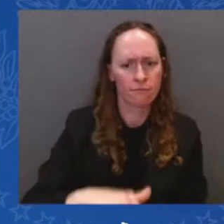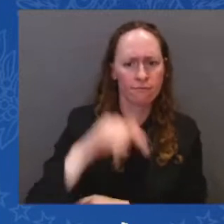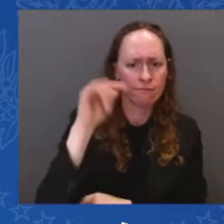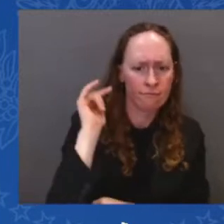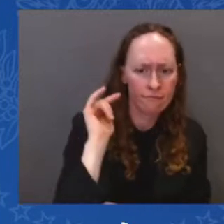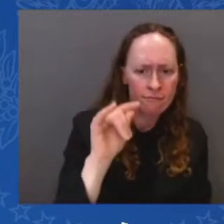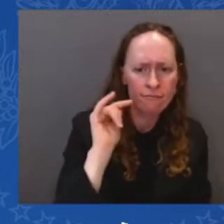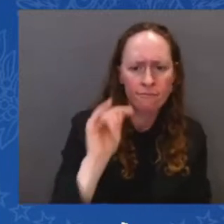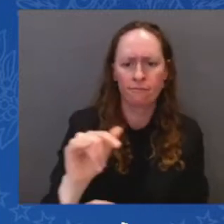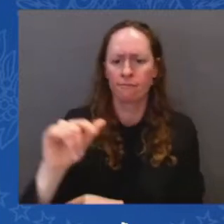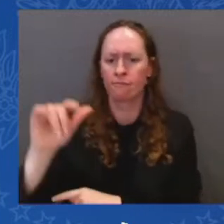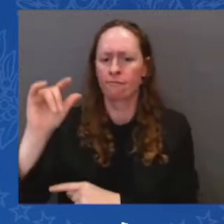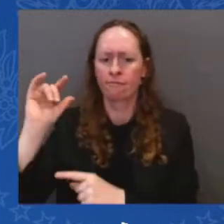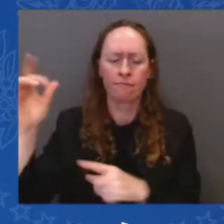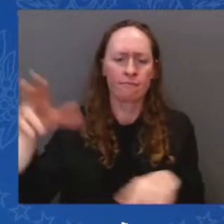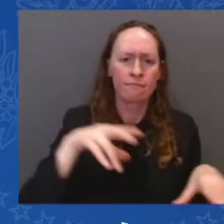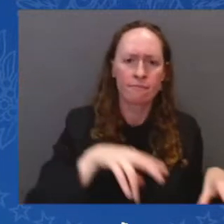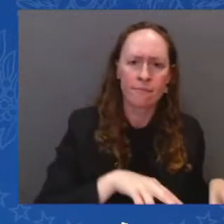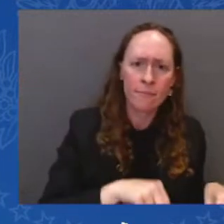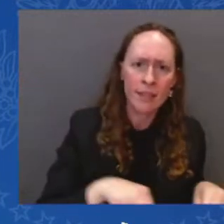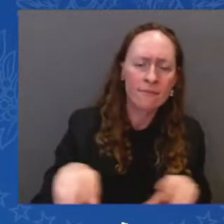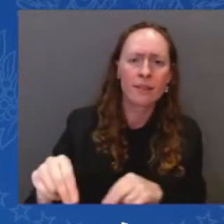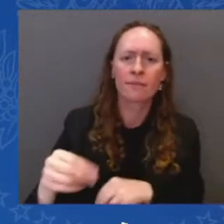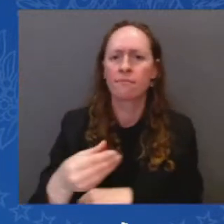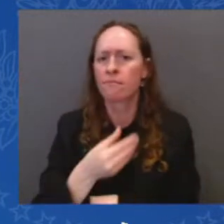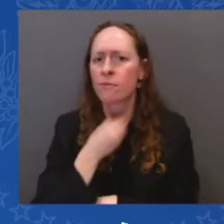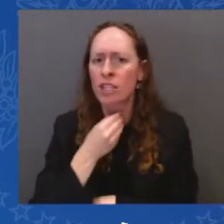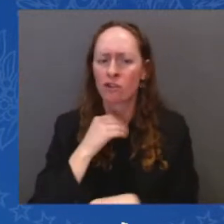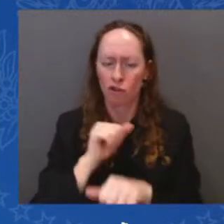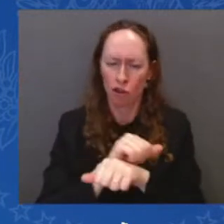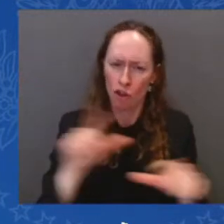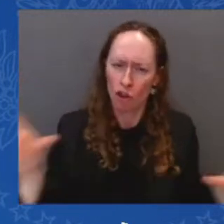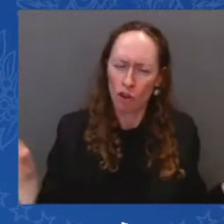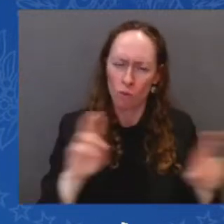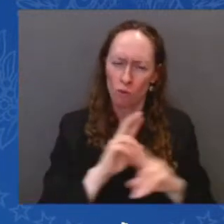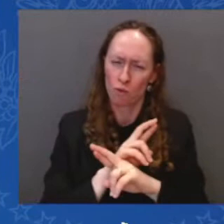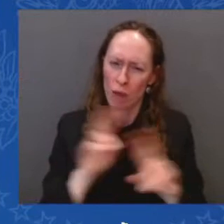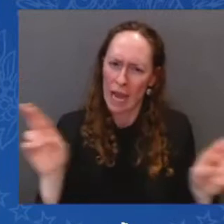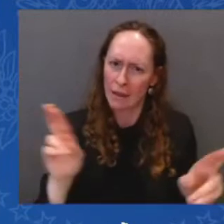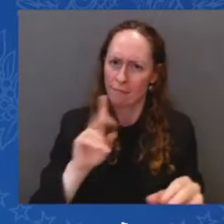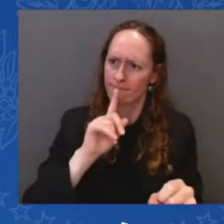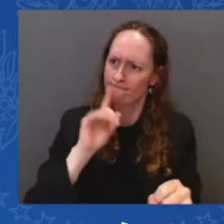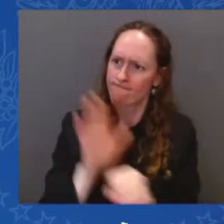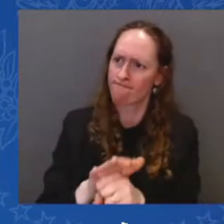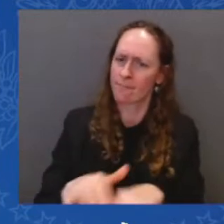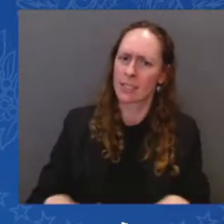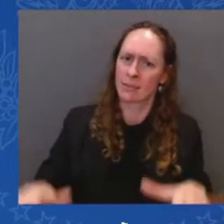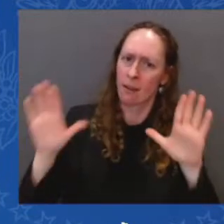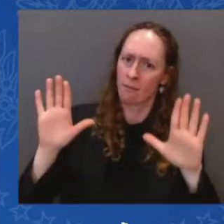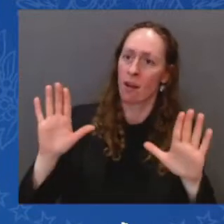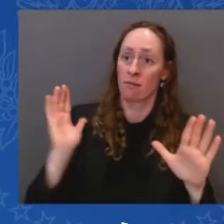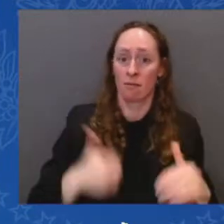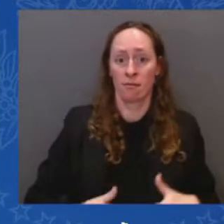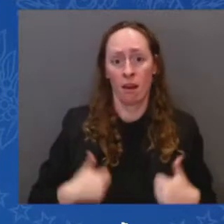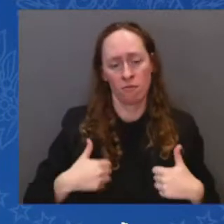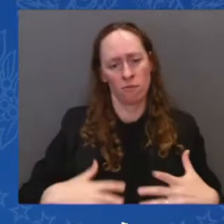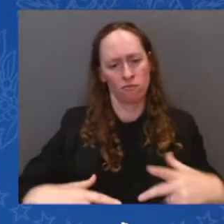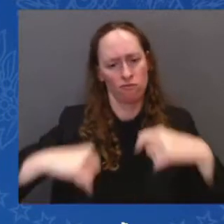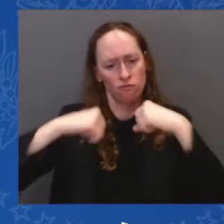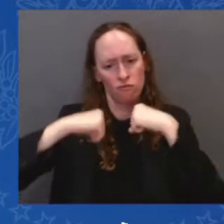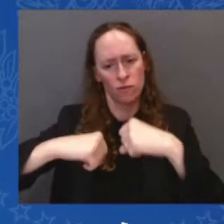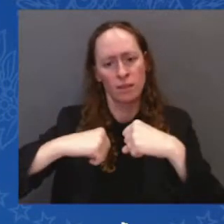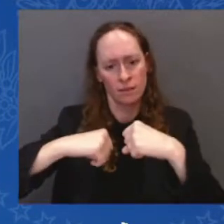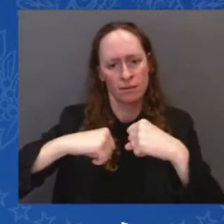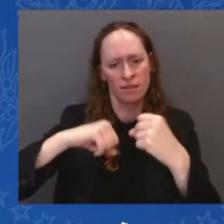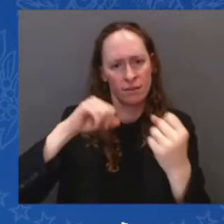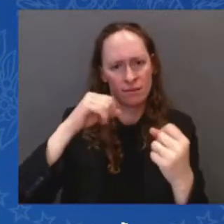us commits our very life to protect and defend that document, regardless of personal price,